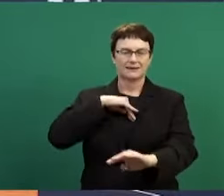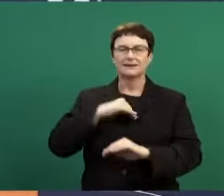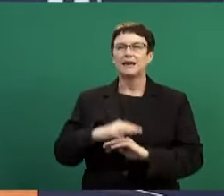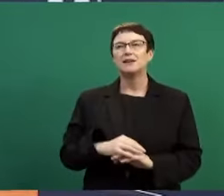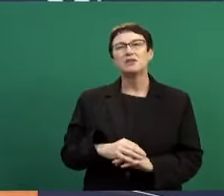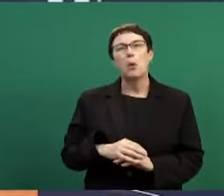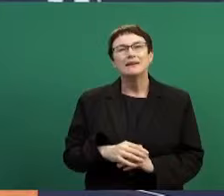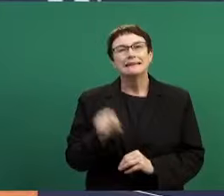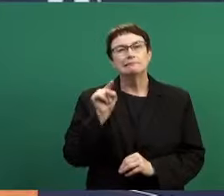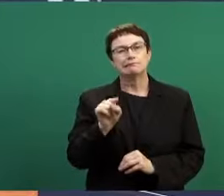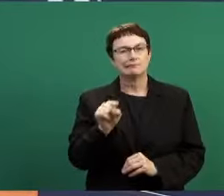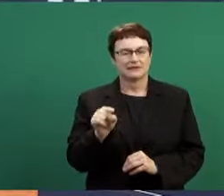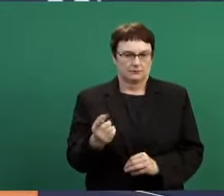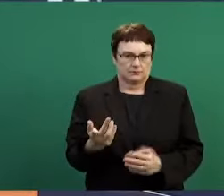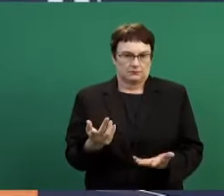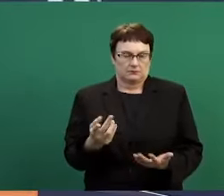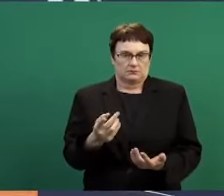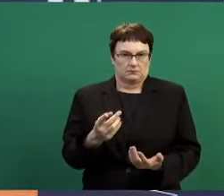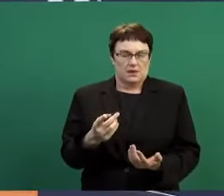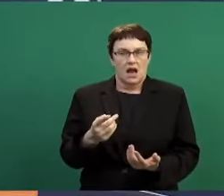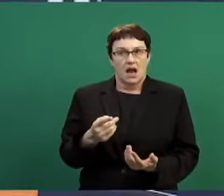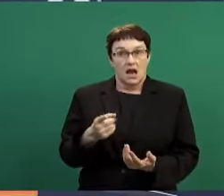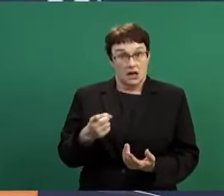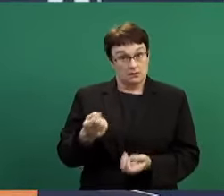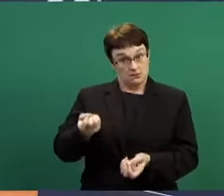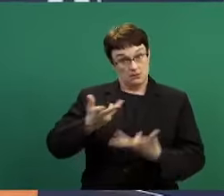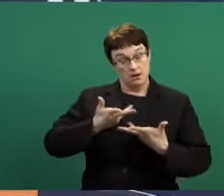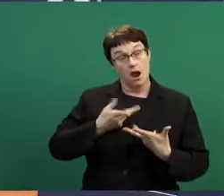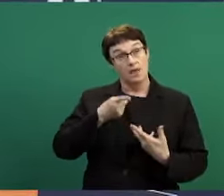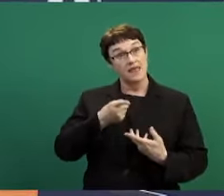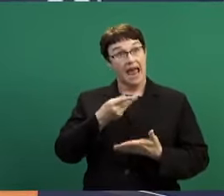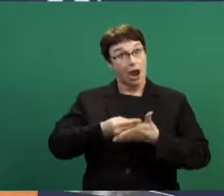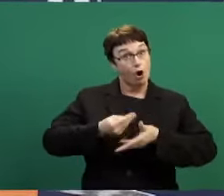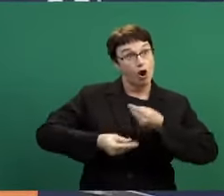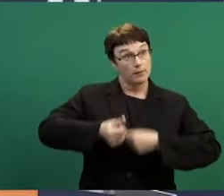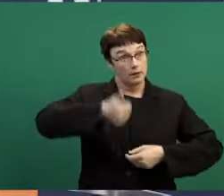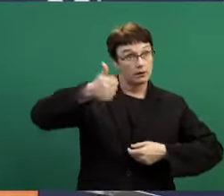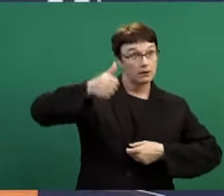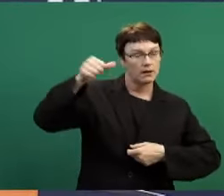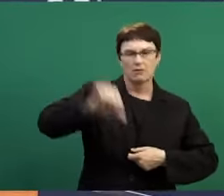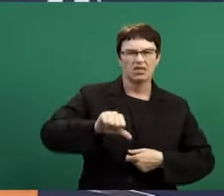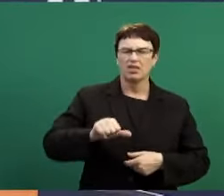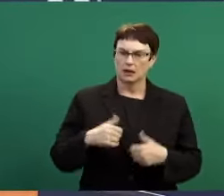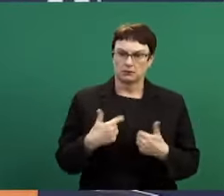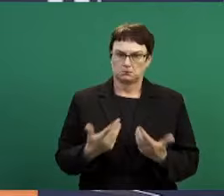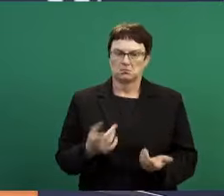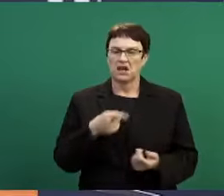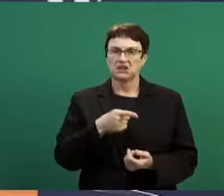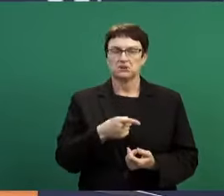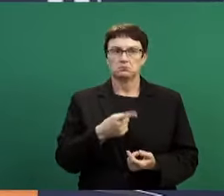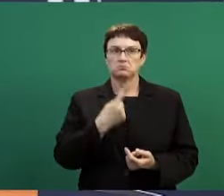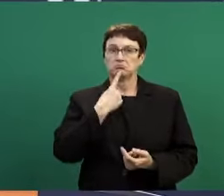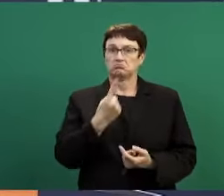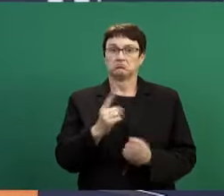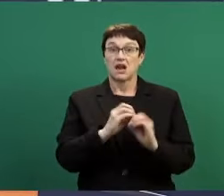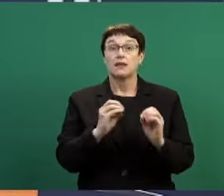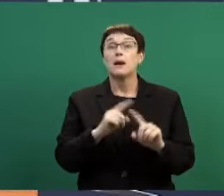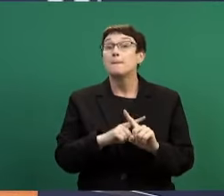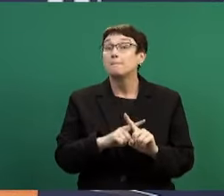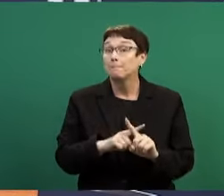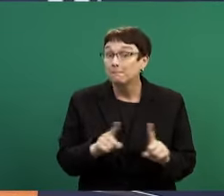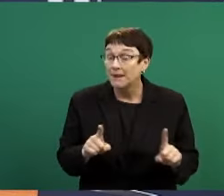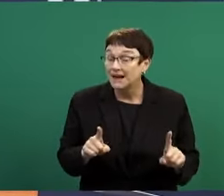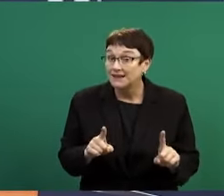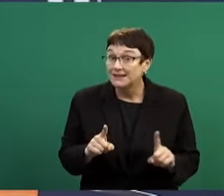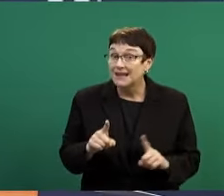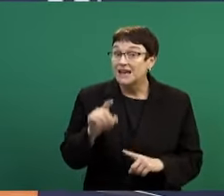state of the economy, but they might be telling us much about the state of public finances